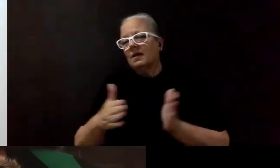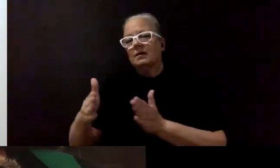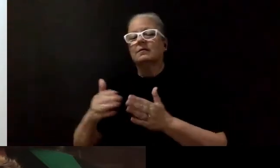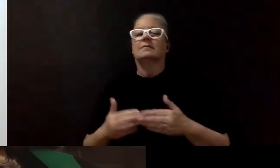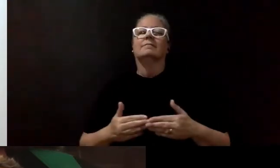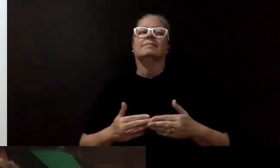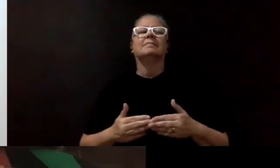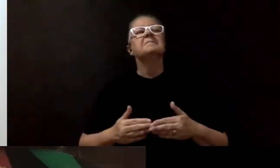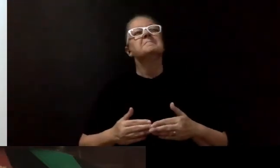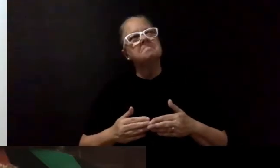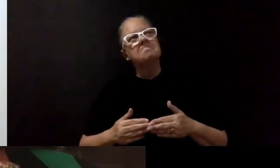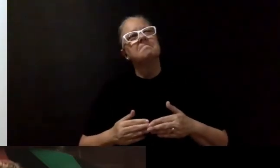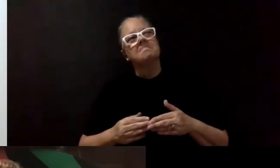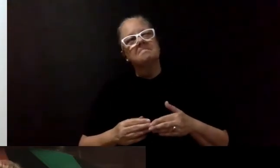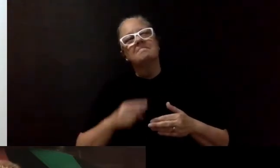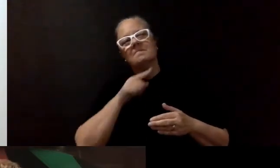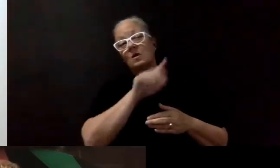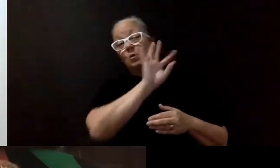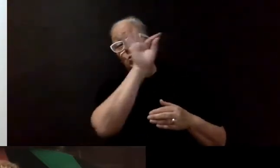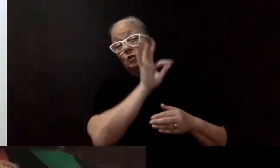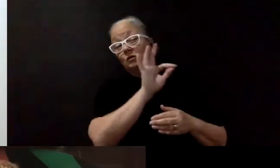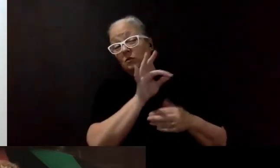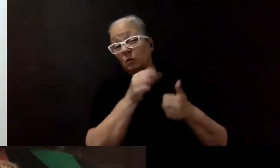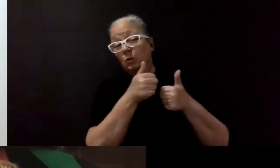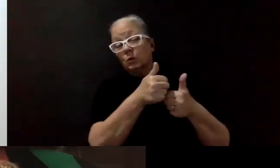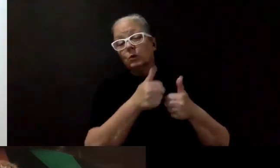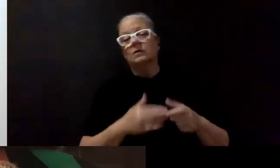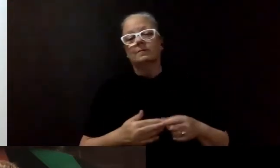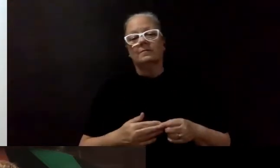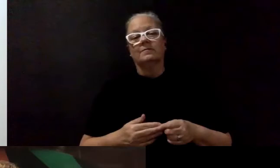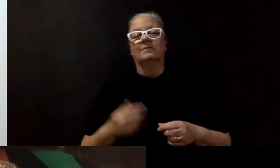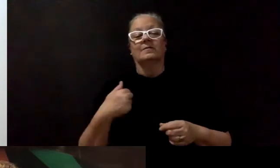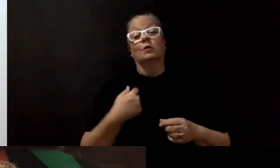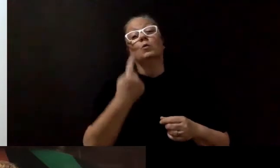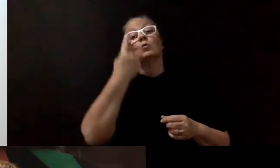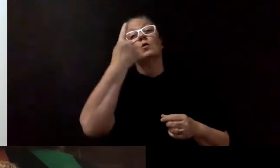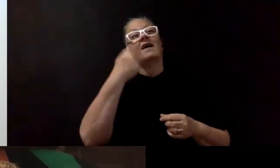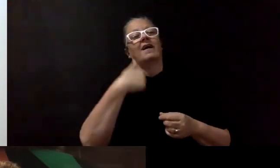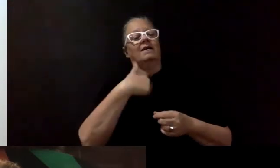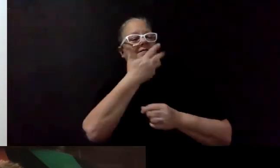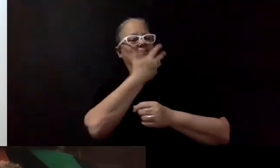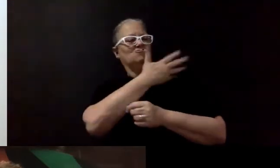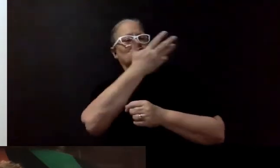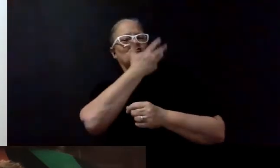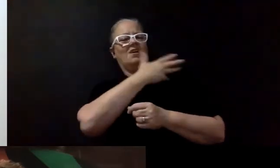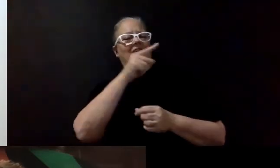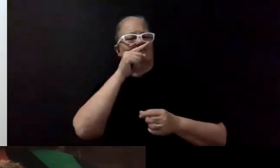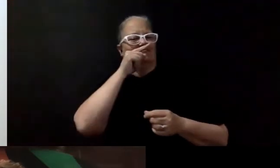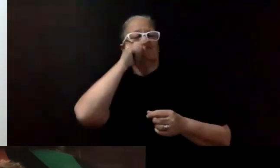I think one of the proudest moments I've had, I